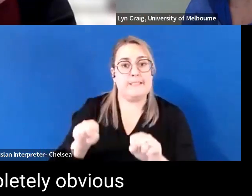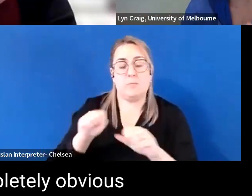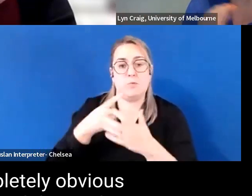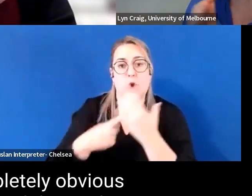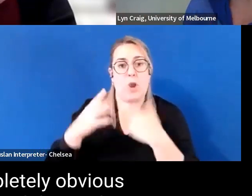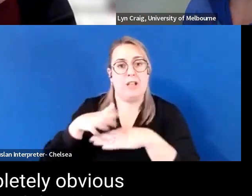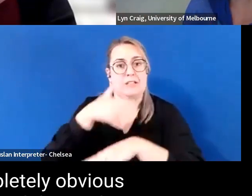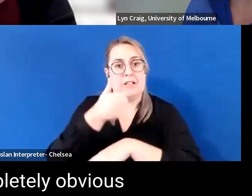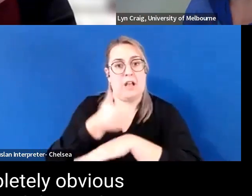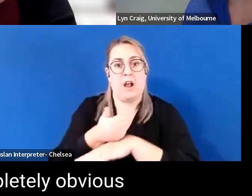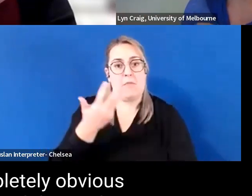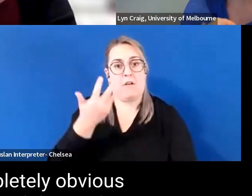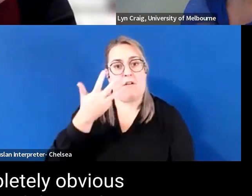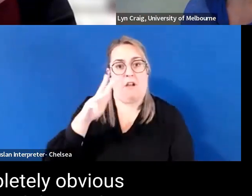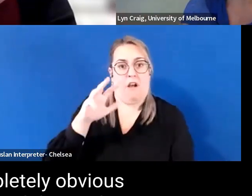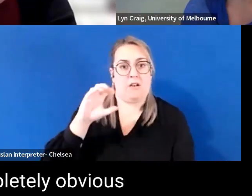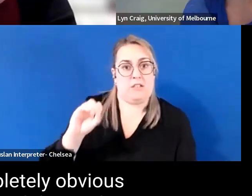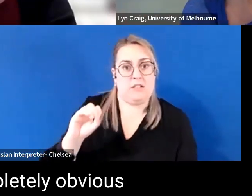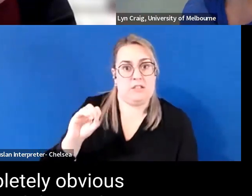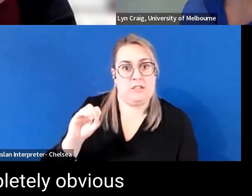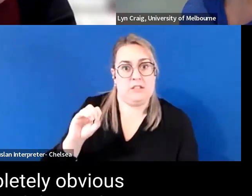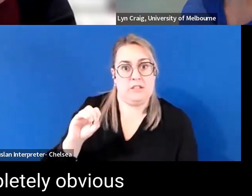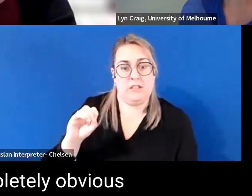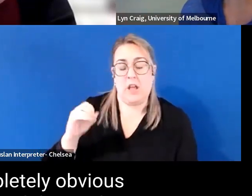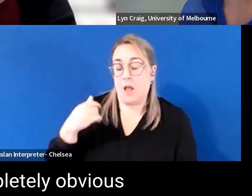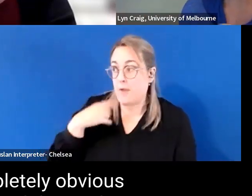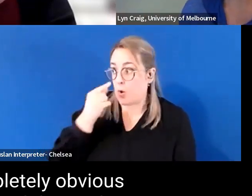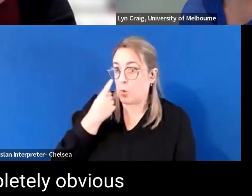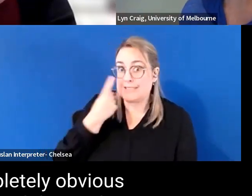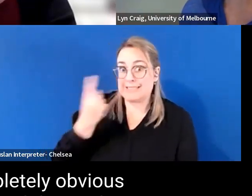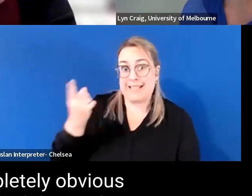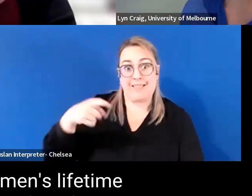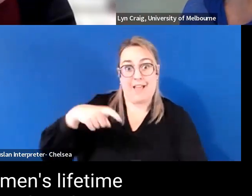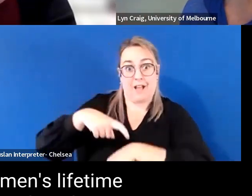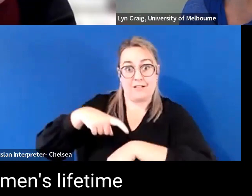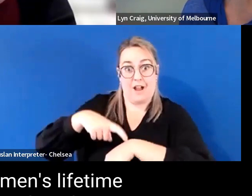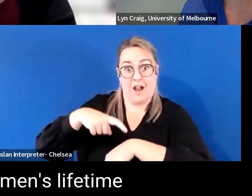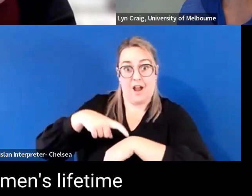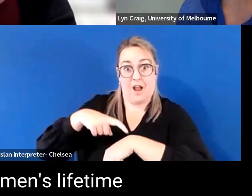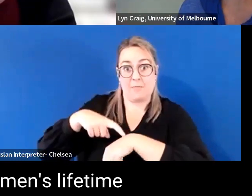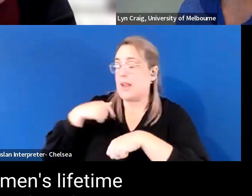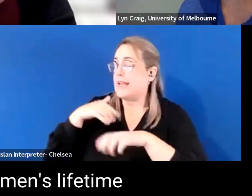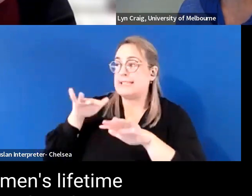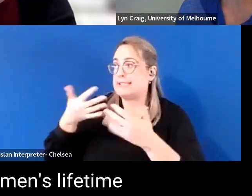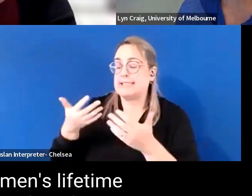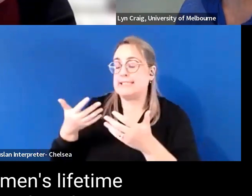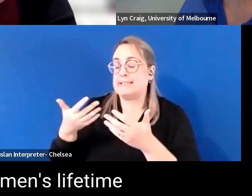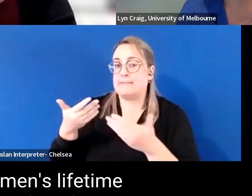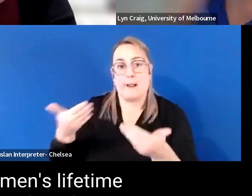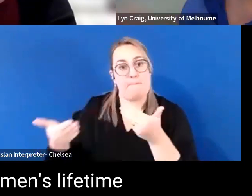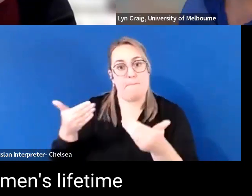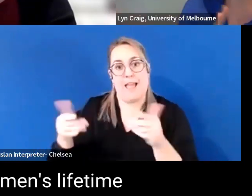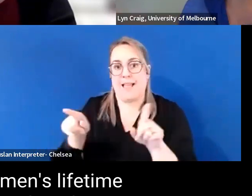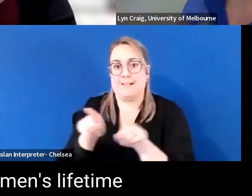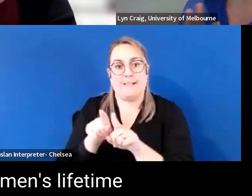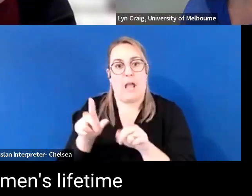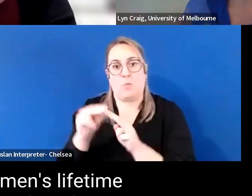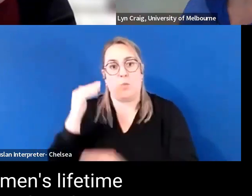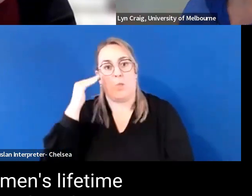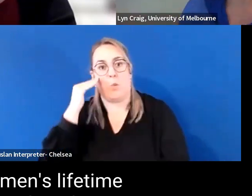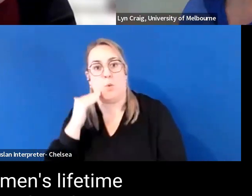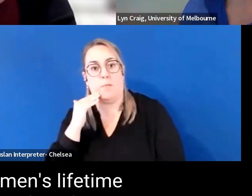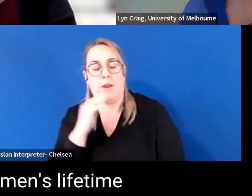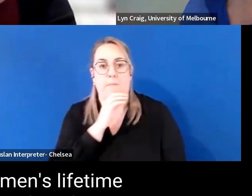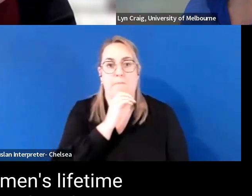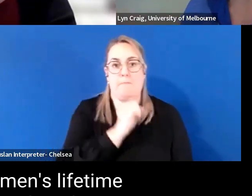And it was completely obvious at the time that it did not take into account women's